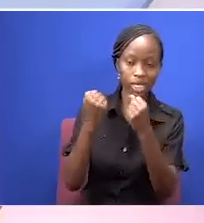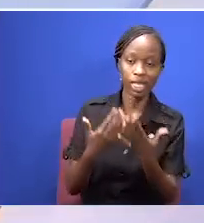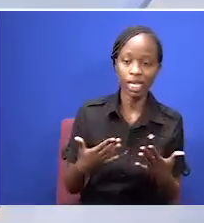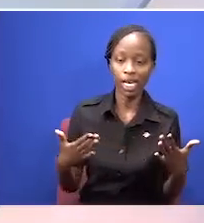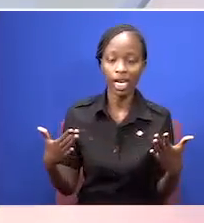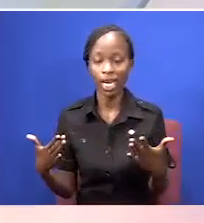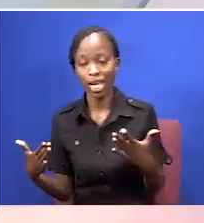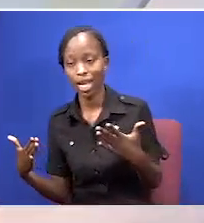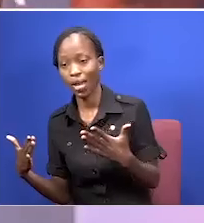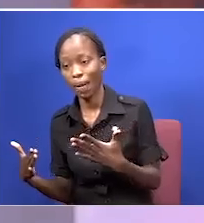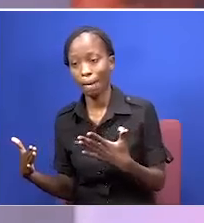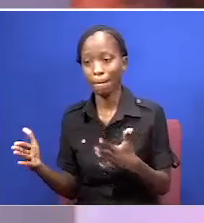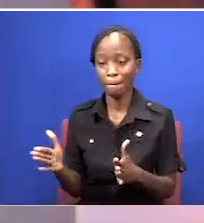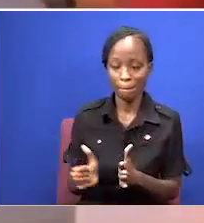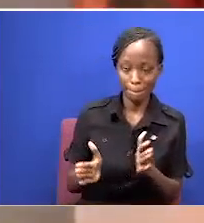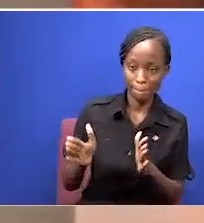are you dancing